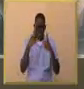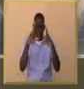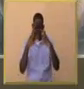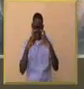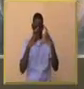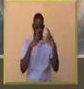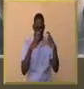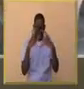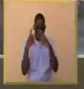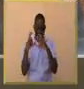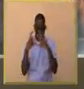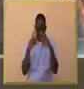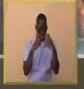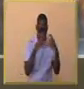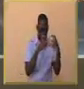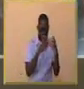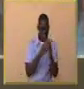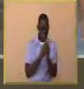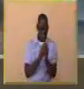pictures.